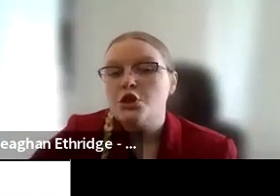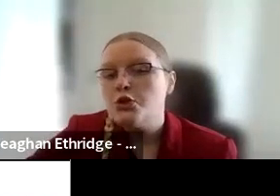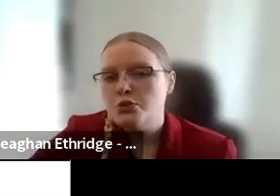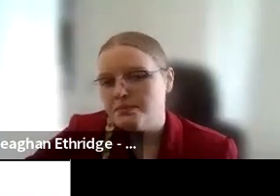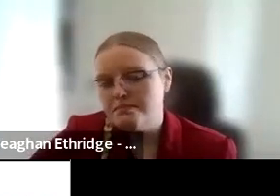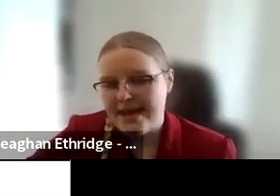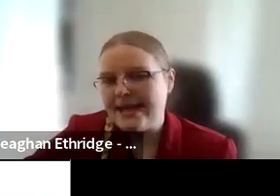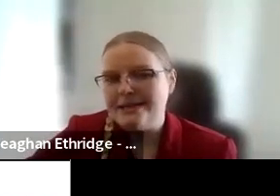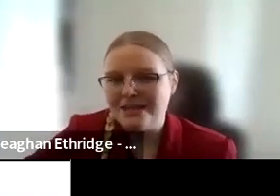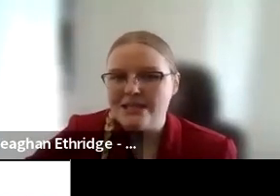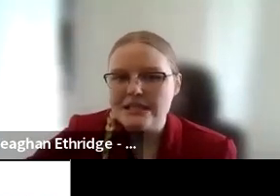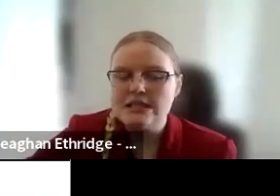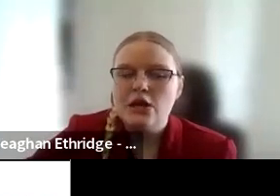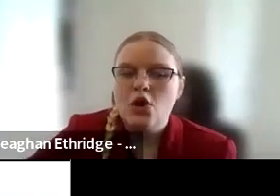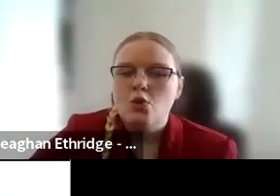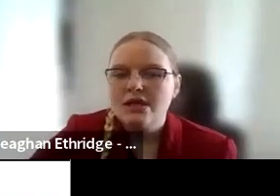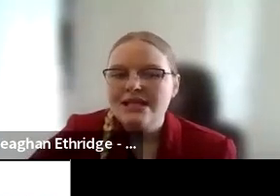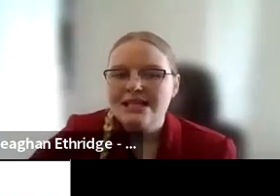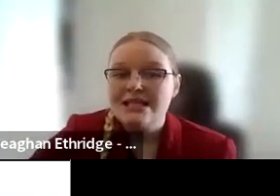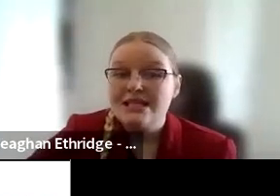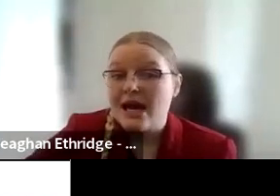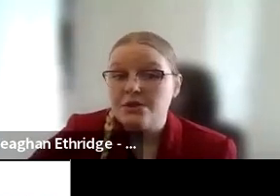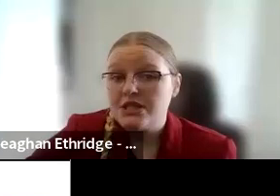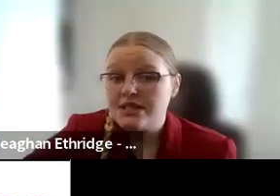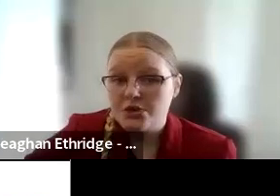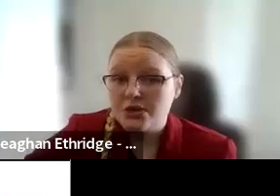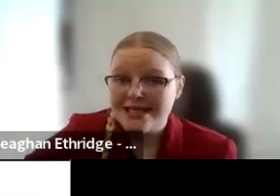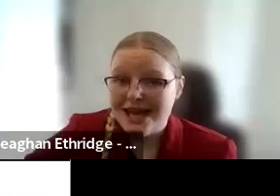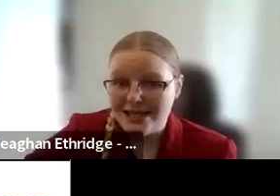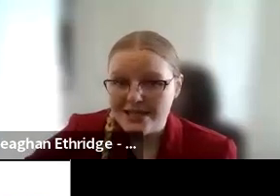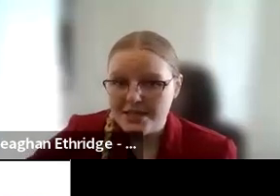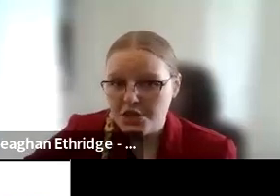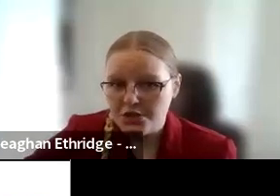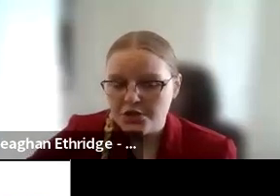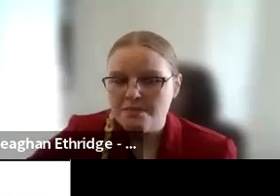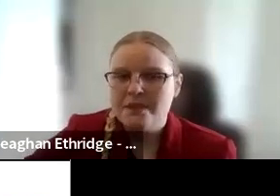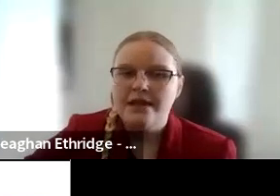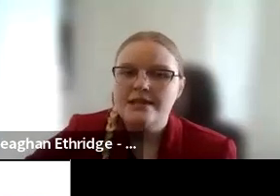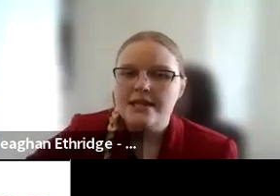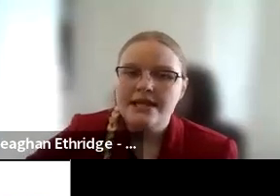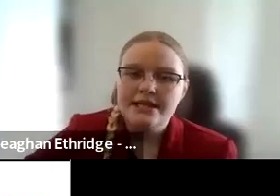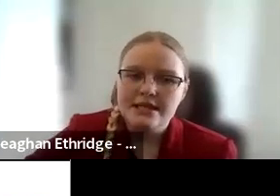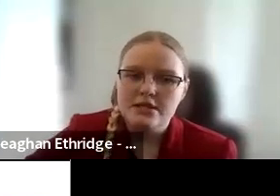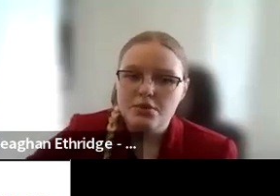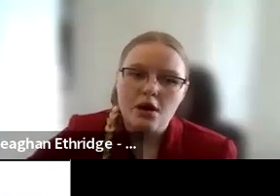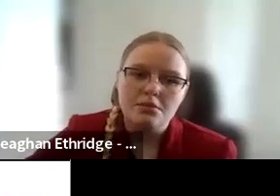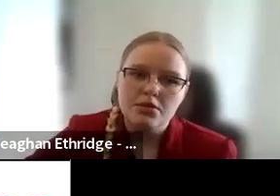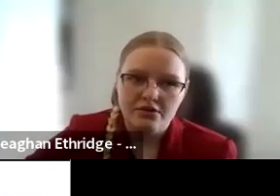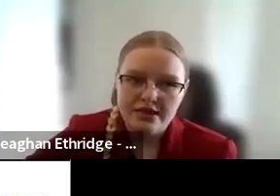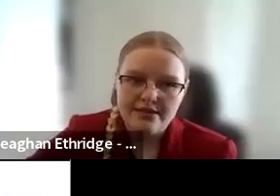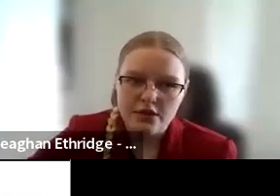focuses on two main pieces. One is establishing centralized access to shelter, and the second